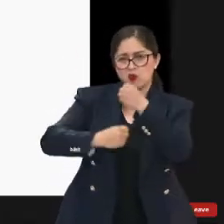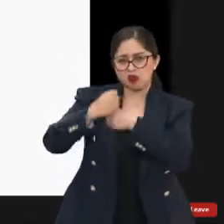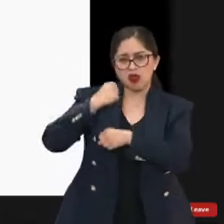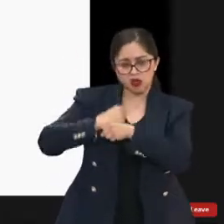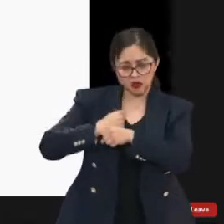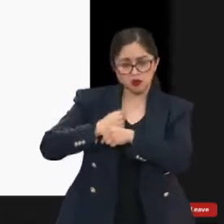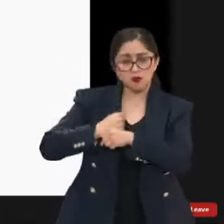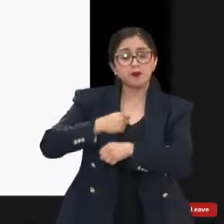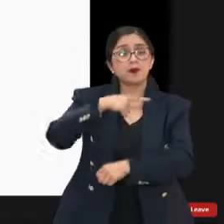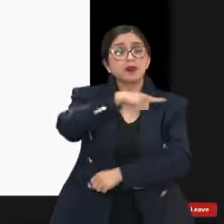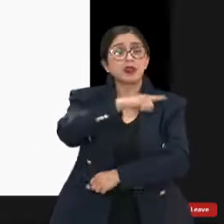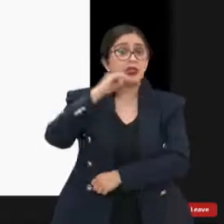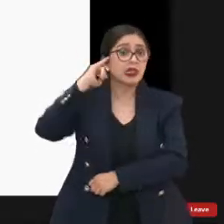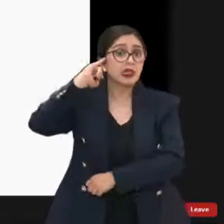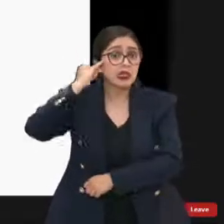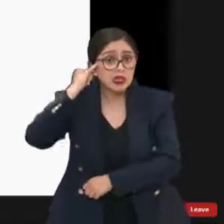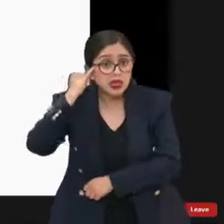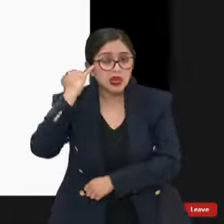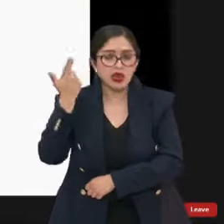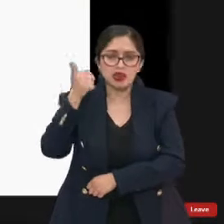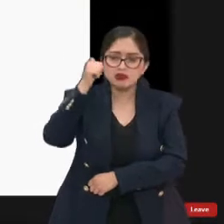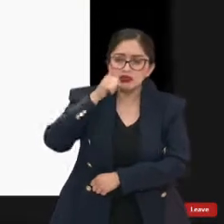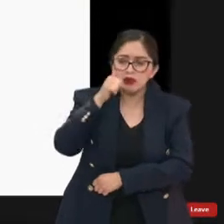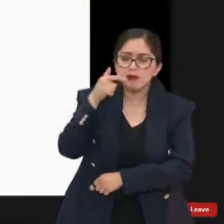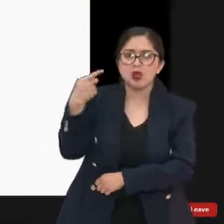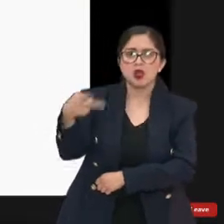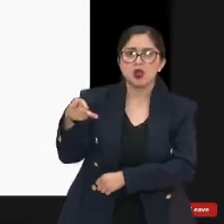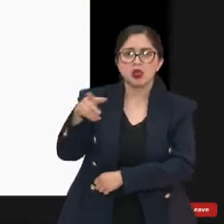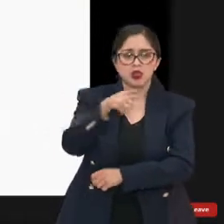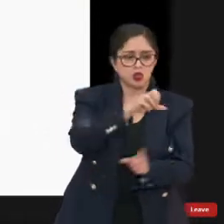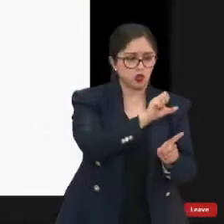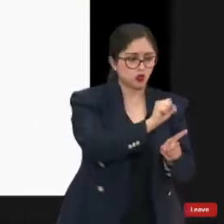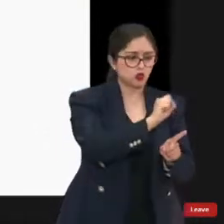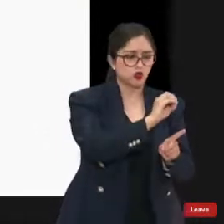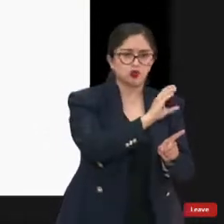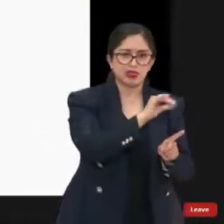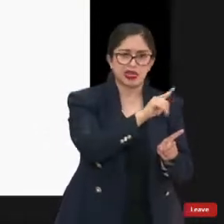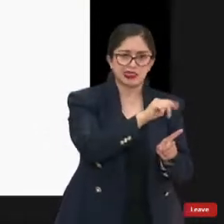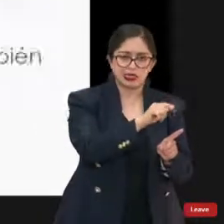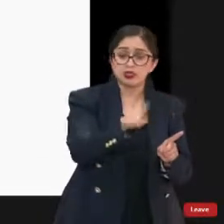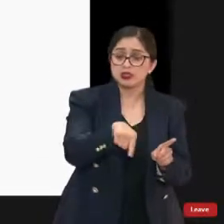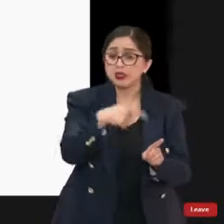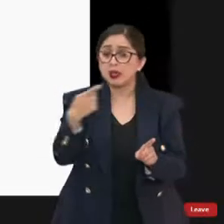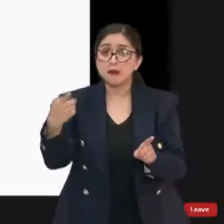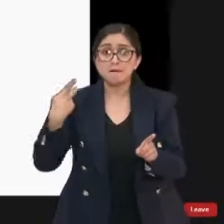year polarization, indigenous are